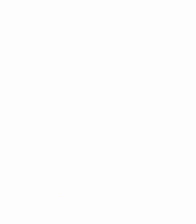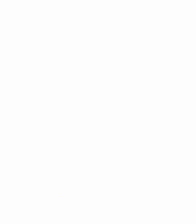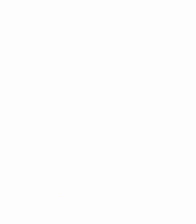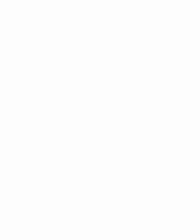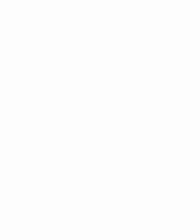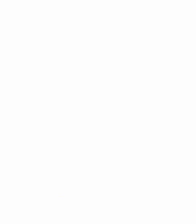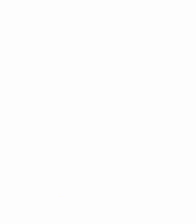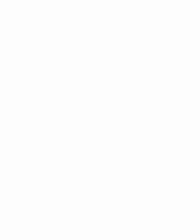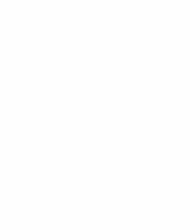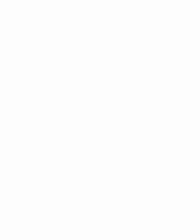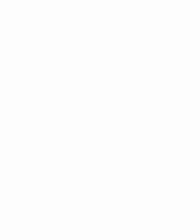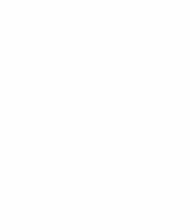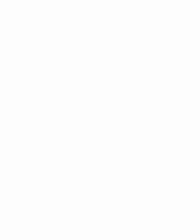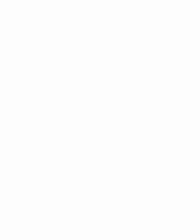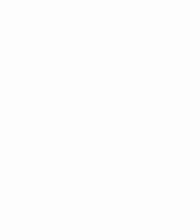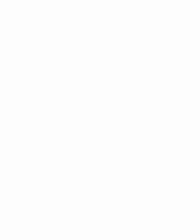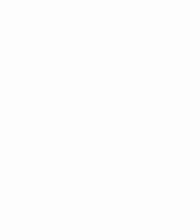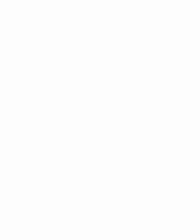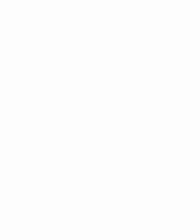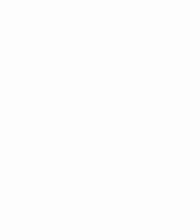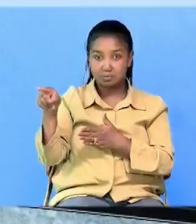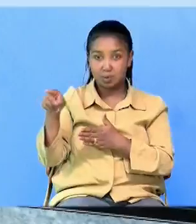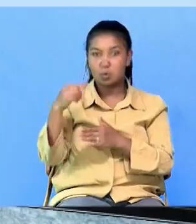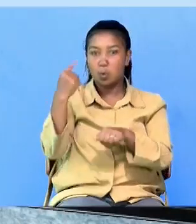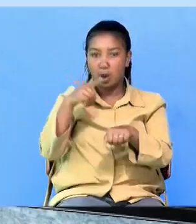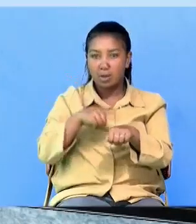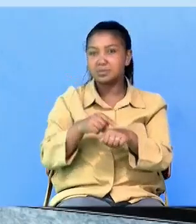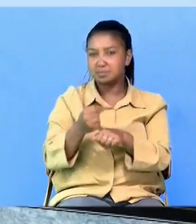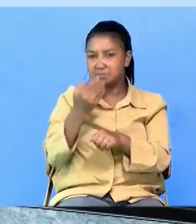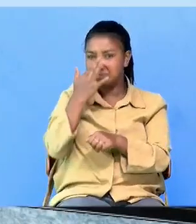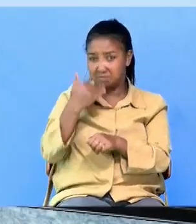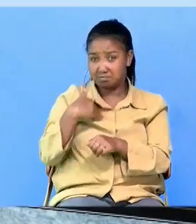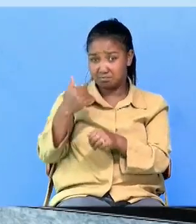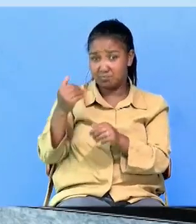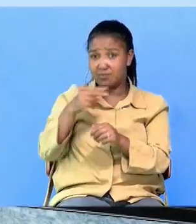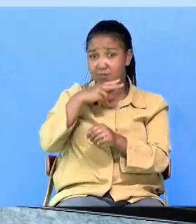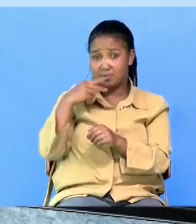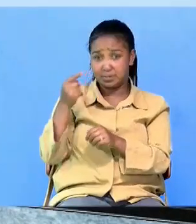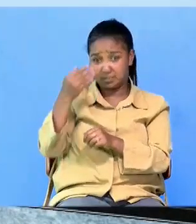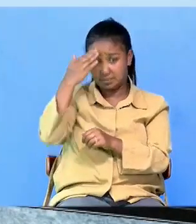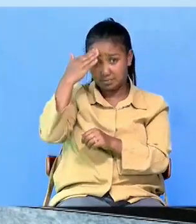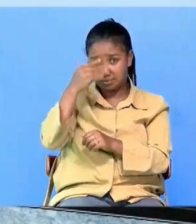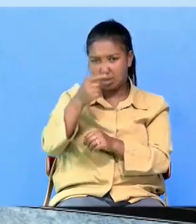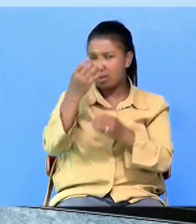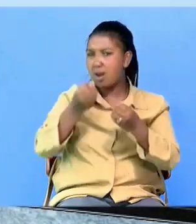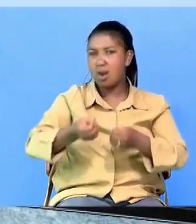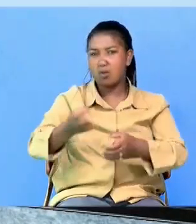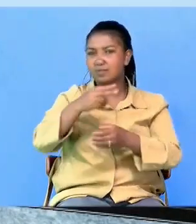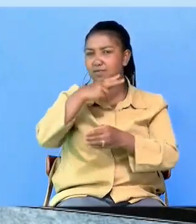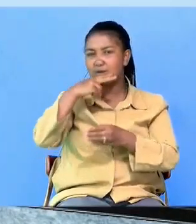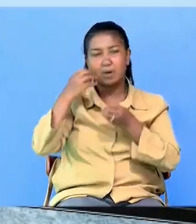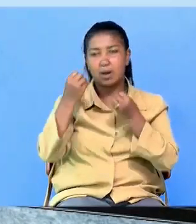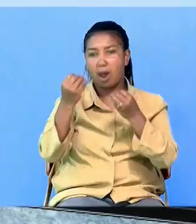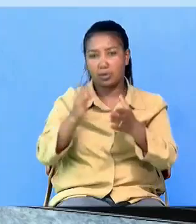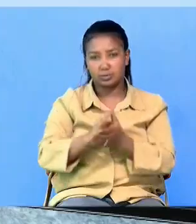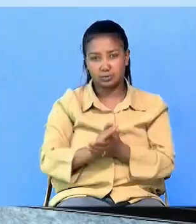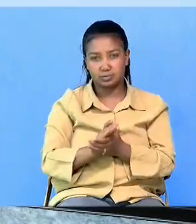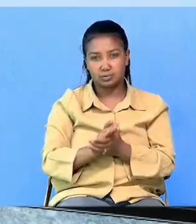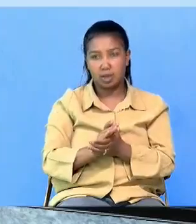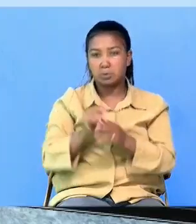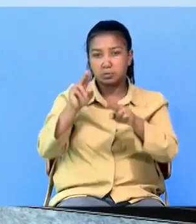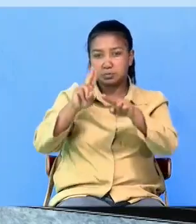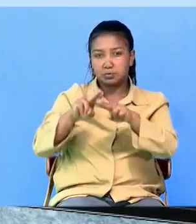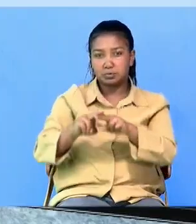Let's going to do this. You are always familiar about these verbs. Not only these, there are a lot. I've just